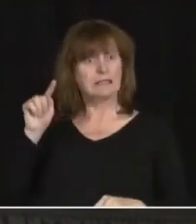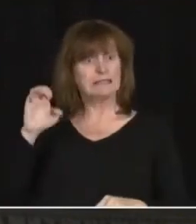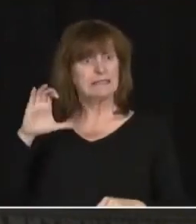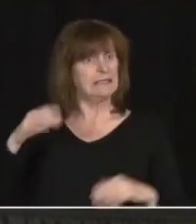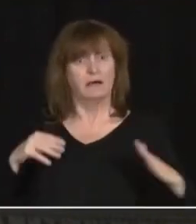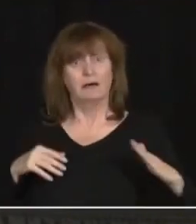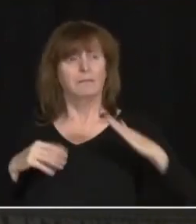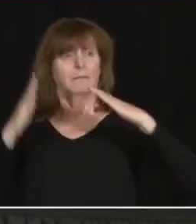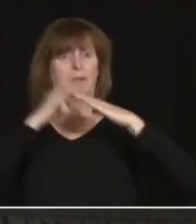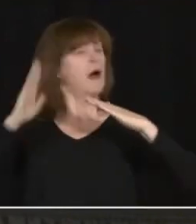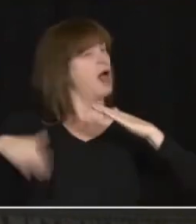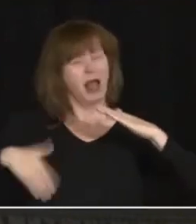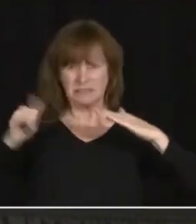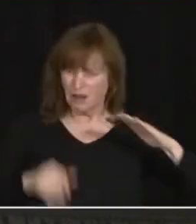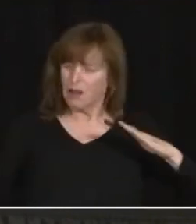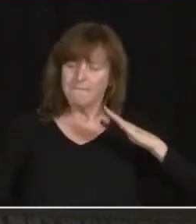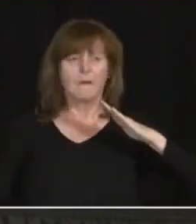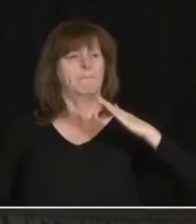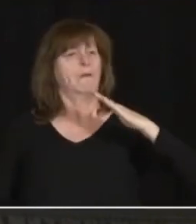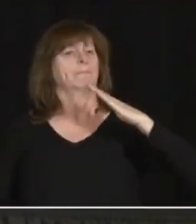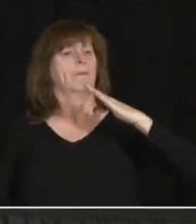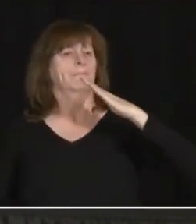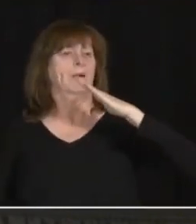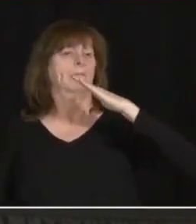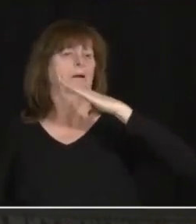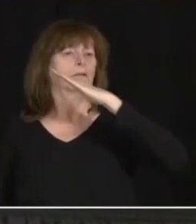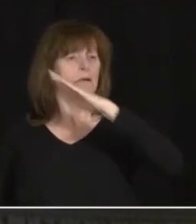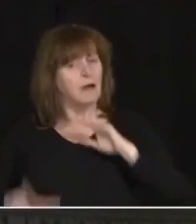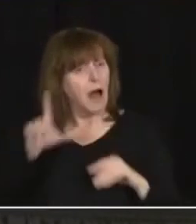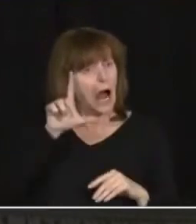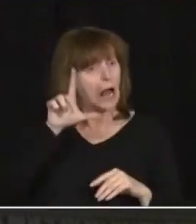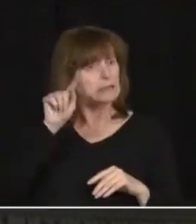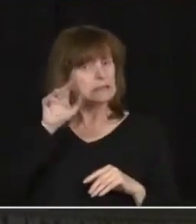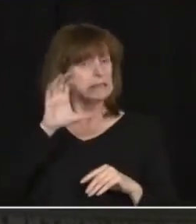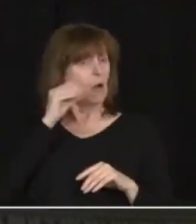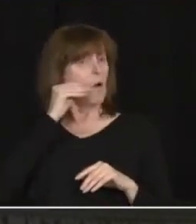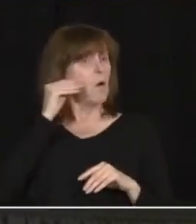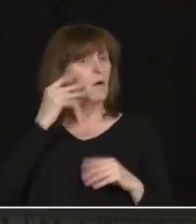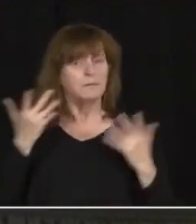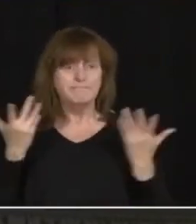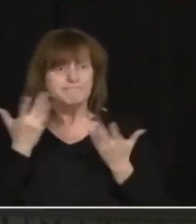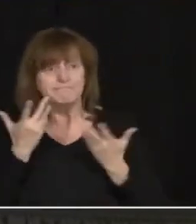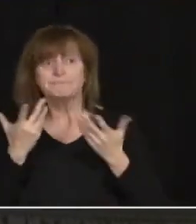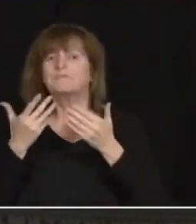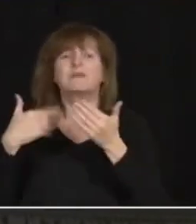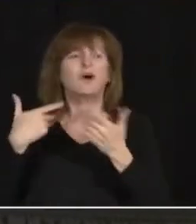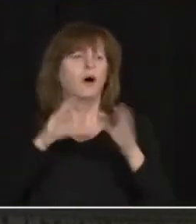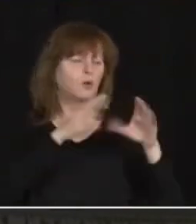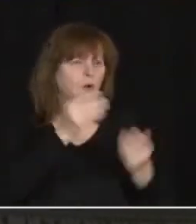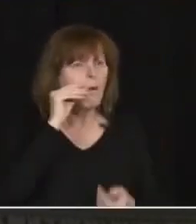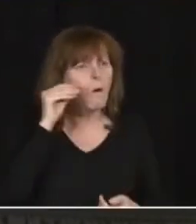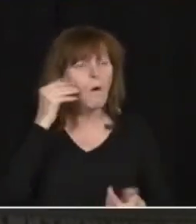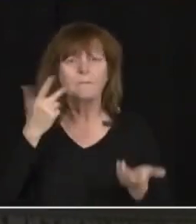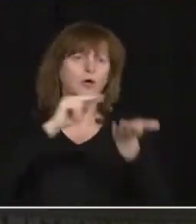I want to make it clear that when we talk about long-term care homes, we're really talking about any congregate setting, so that could be long-term care homes, that